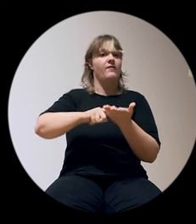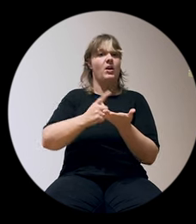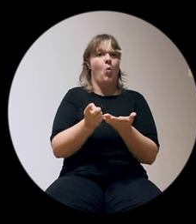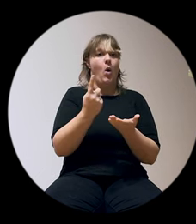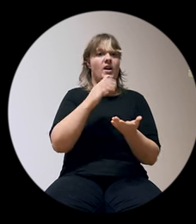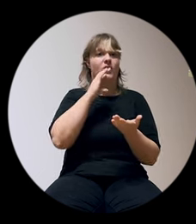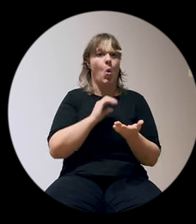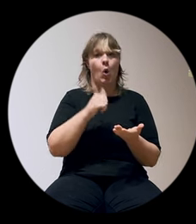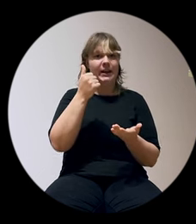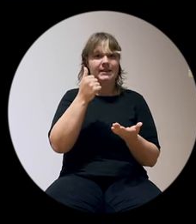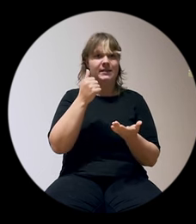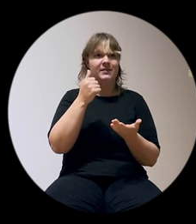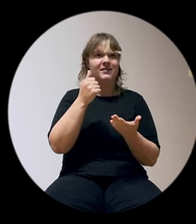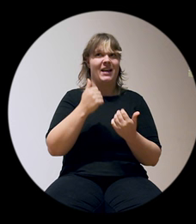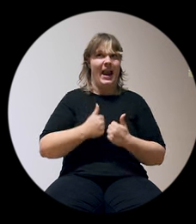oldest inhabited